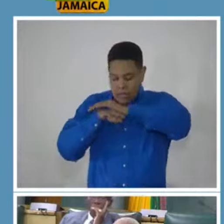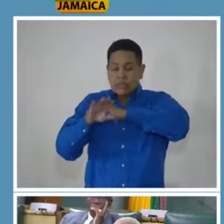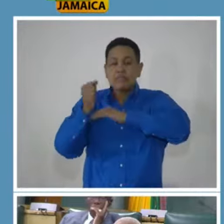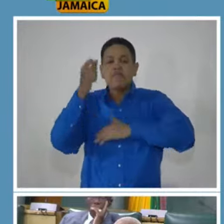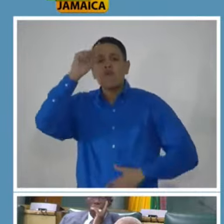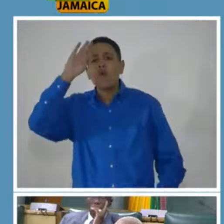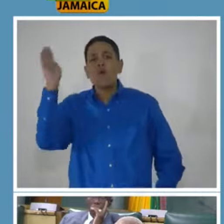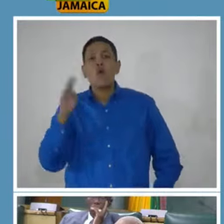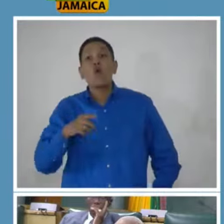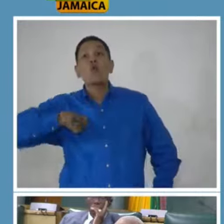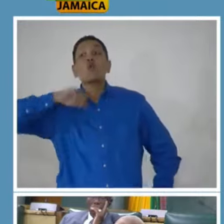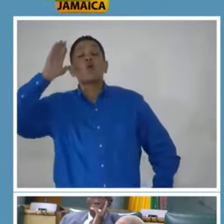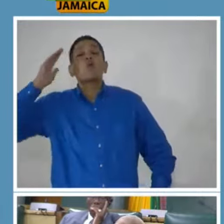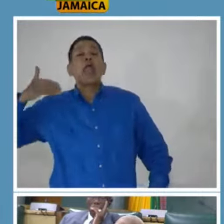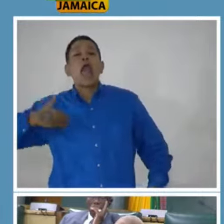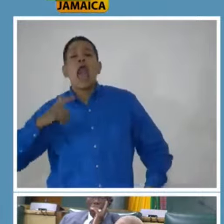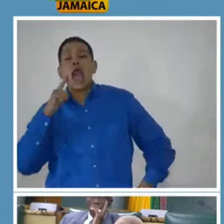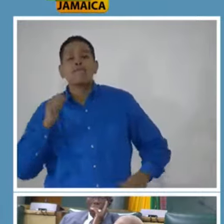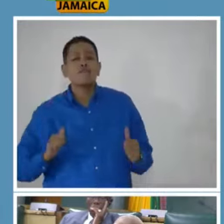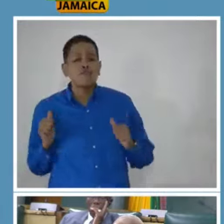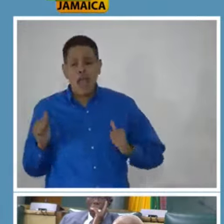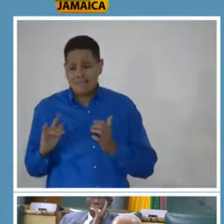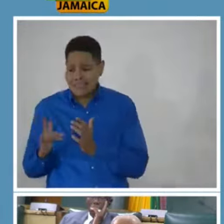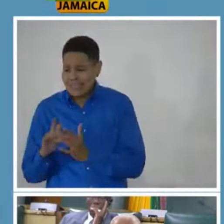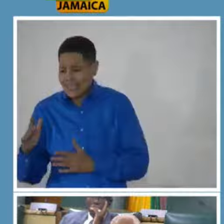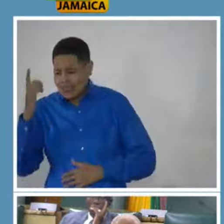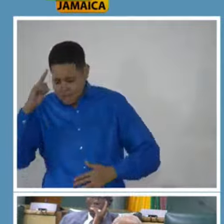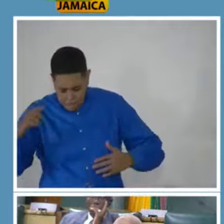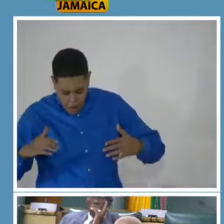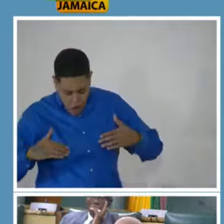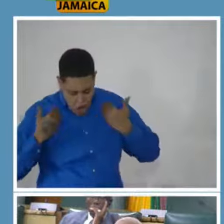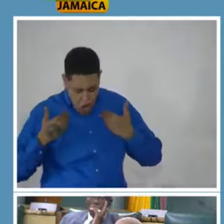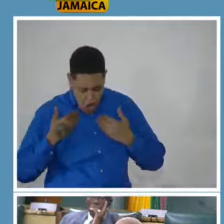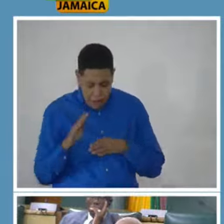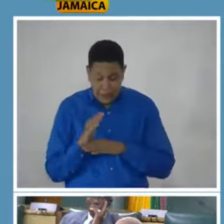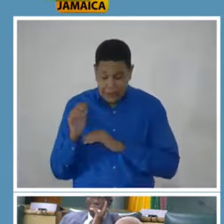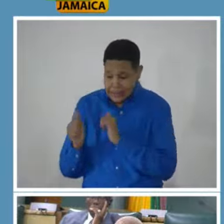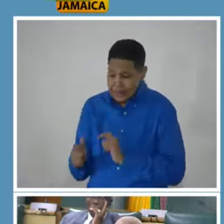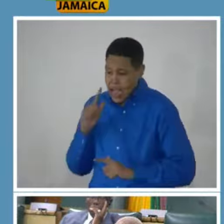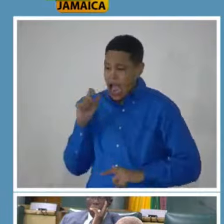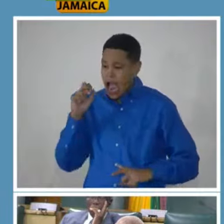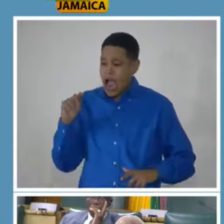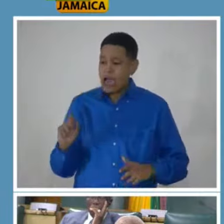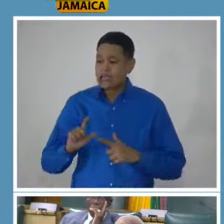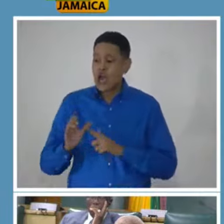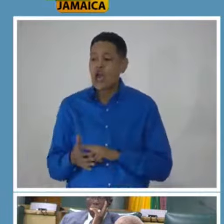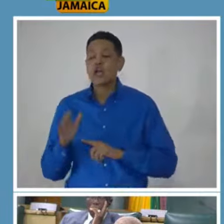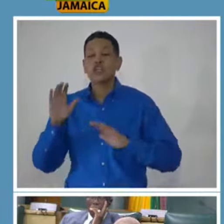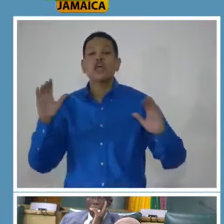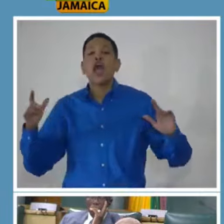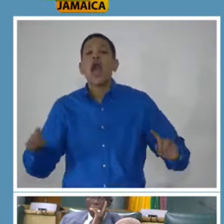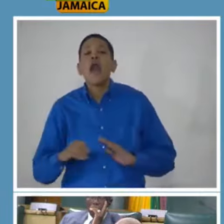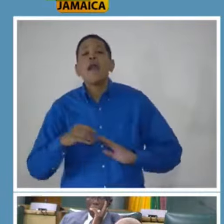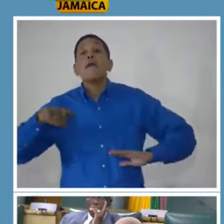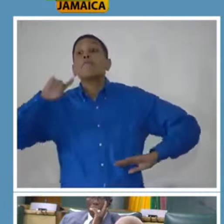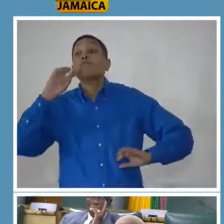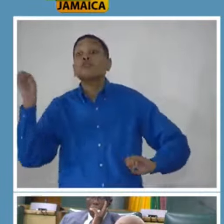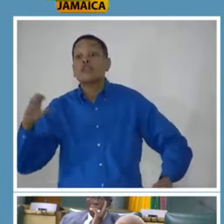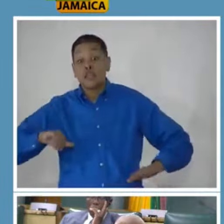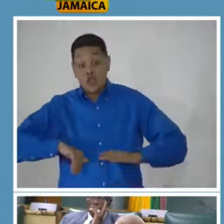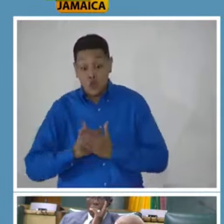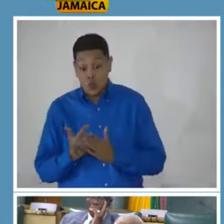all. We will have thriving centers for local businesses, arts, and culture, breathing new